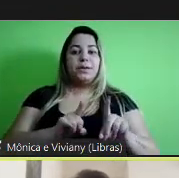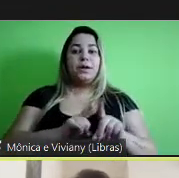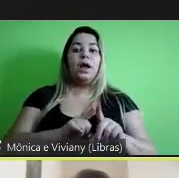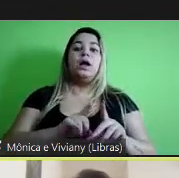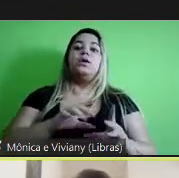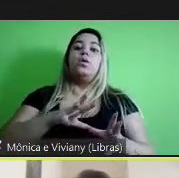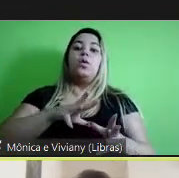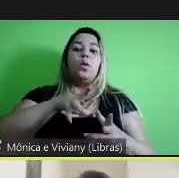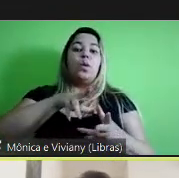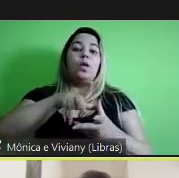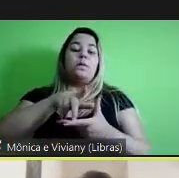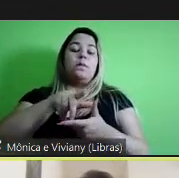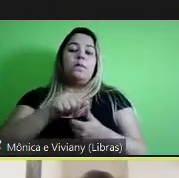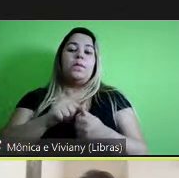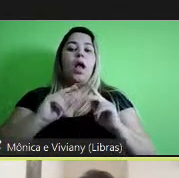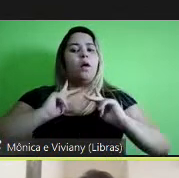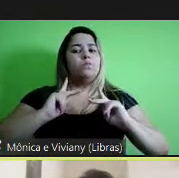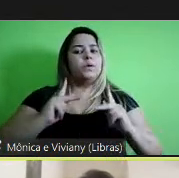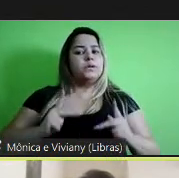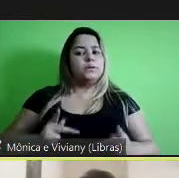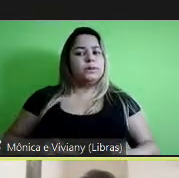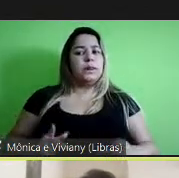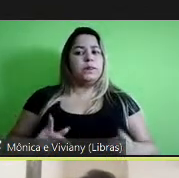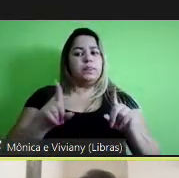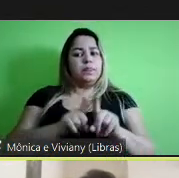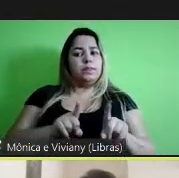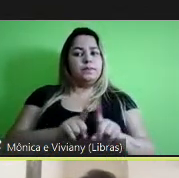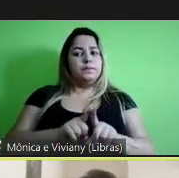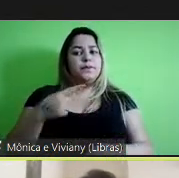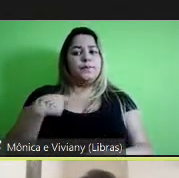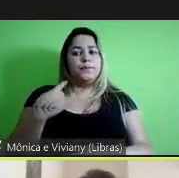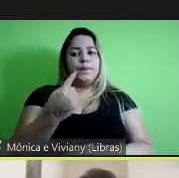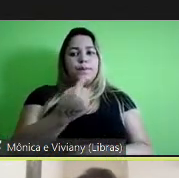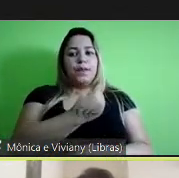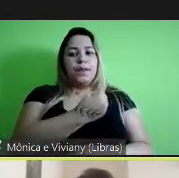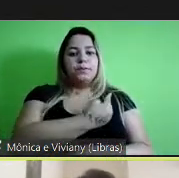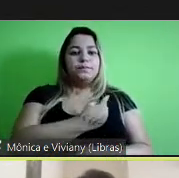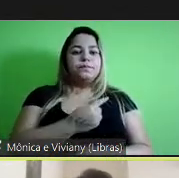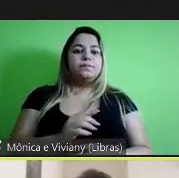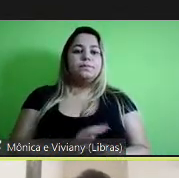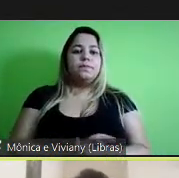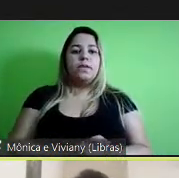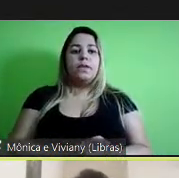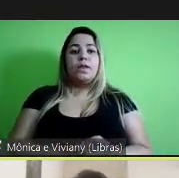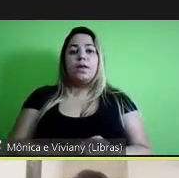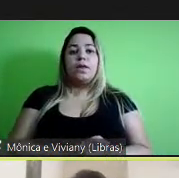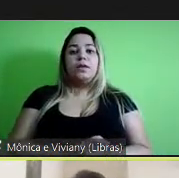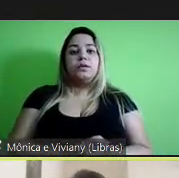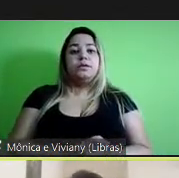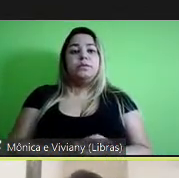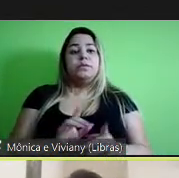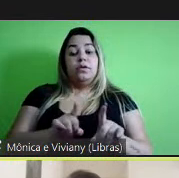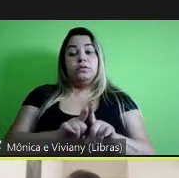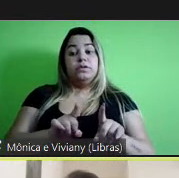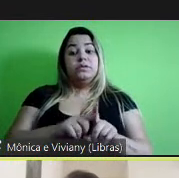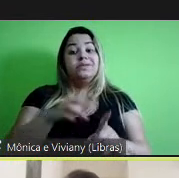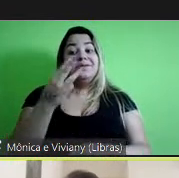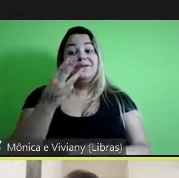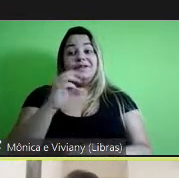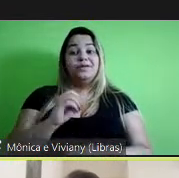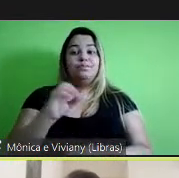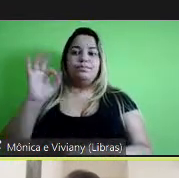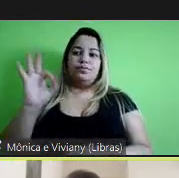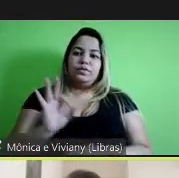the global area for agriculture is used for human production, for production of human food or food for